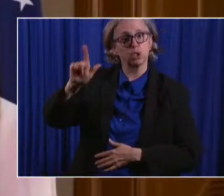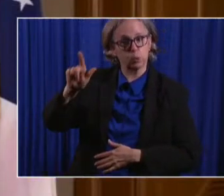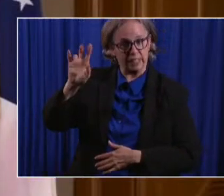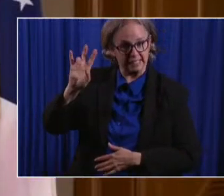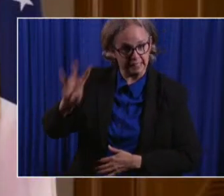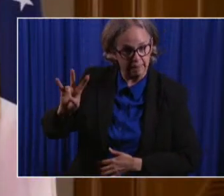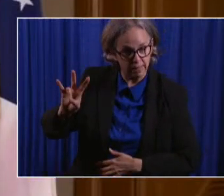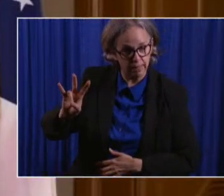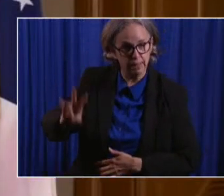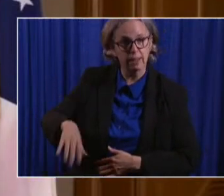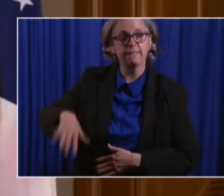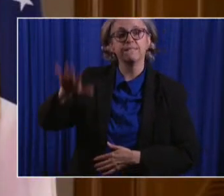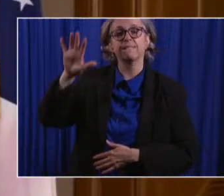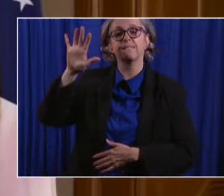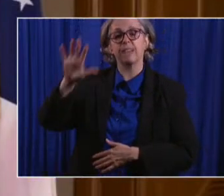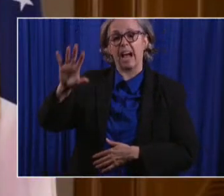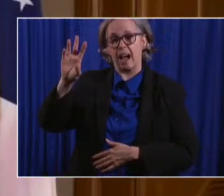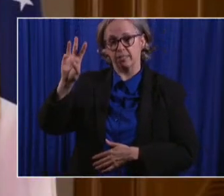1-833-4-ASK-ODH. That's